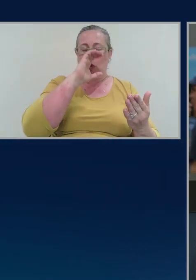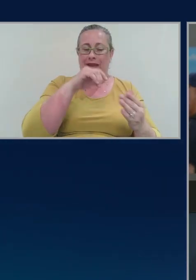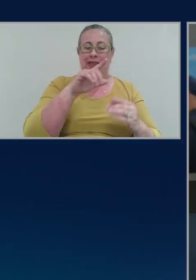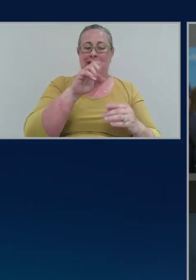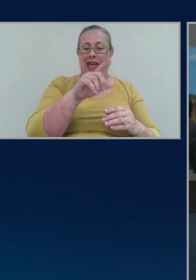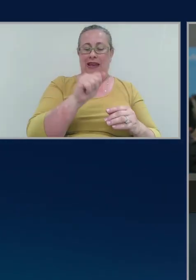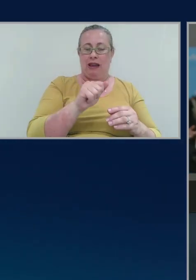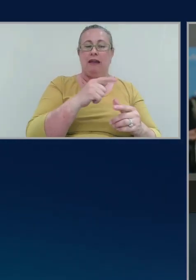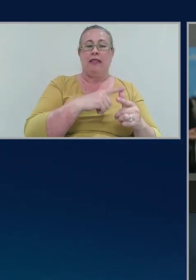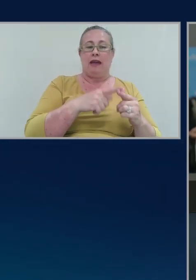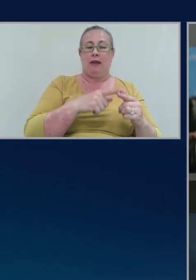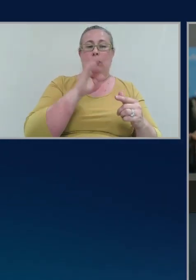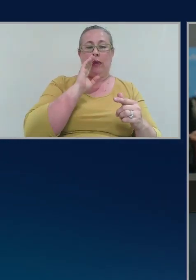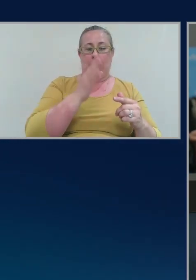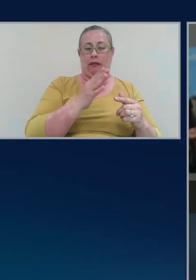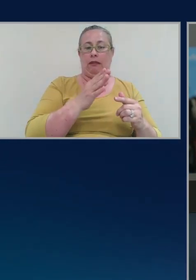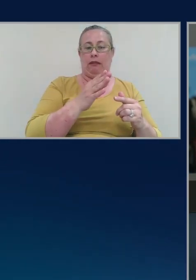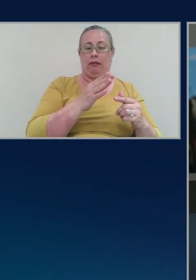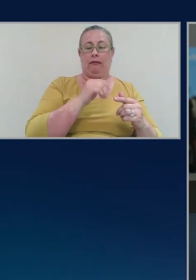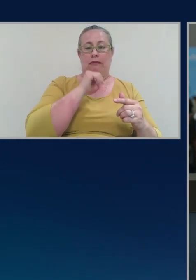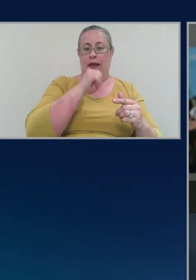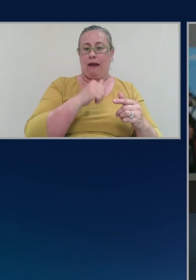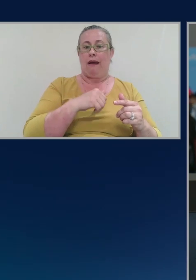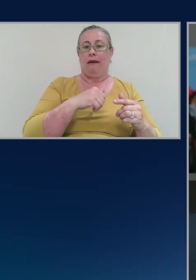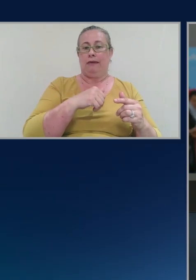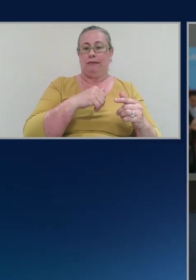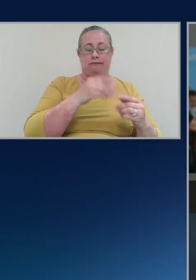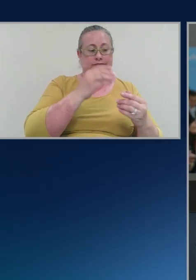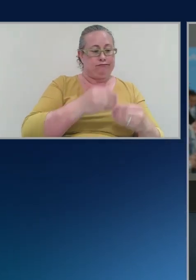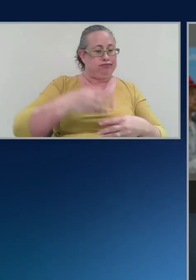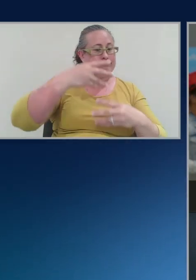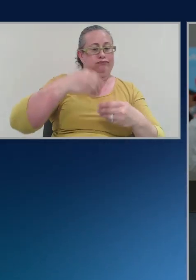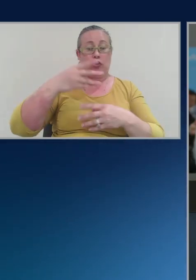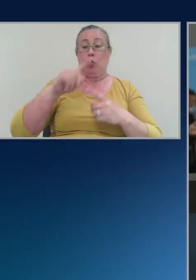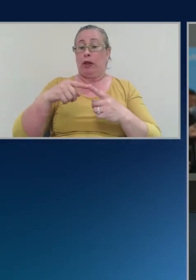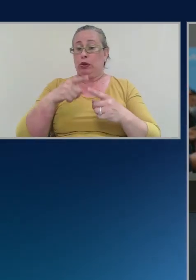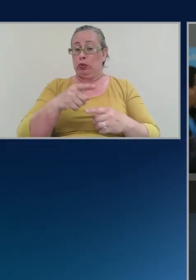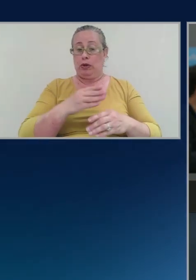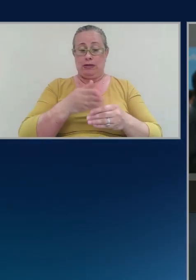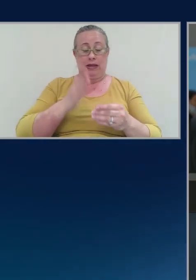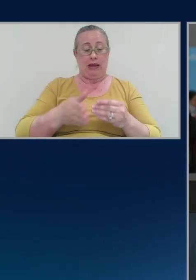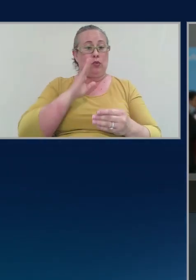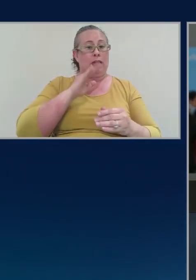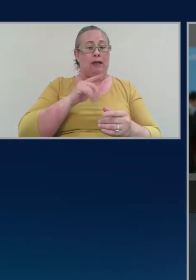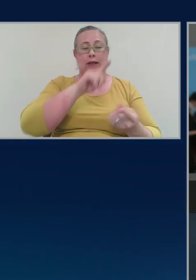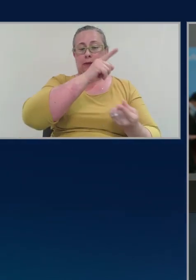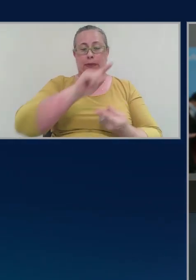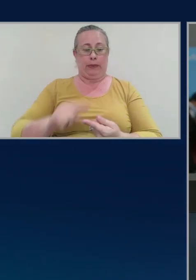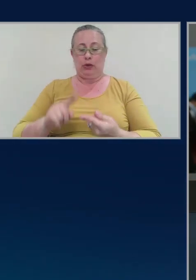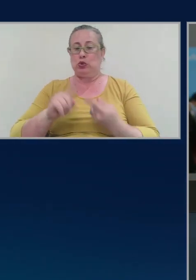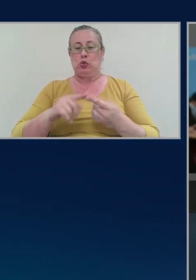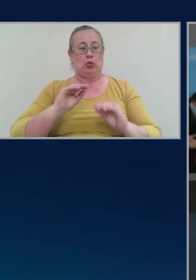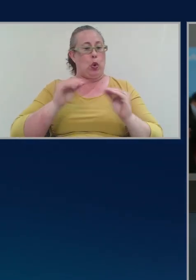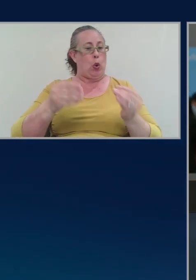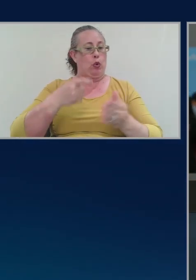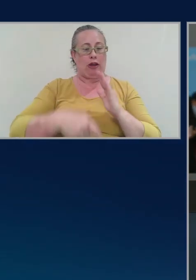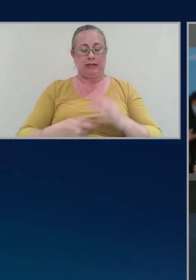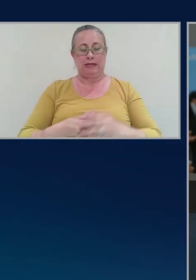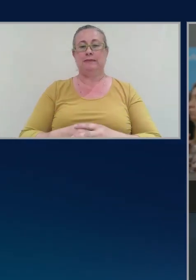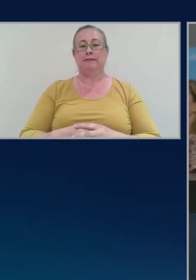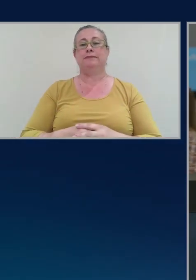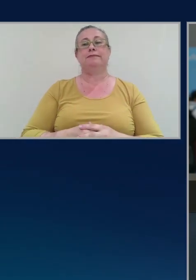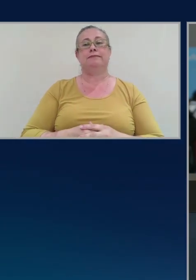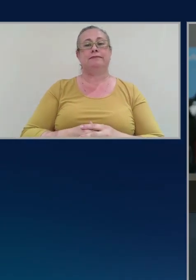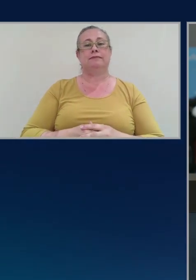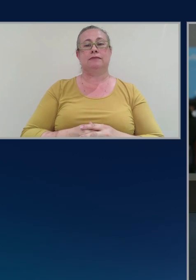up on demand, and then you can execute your queries, and once you're done, it scales back down to no cost. Yeah, that's the ideal, right? Oh, yeah, so you